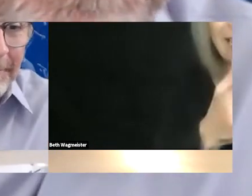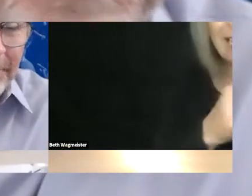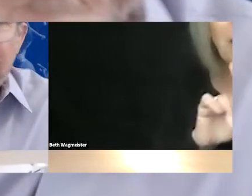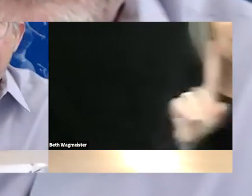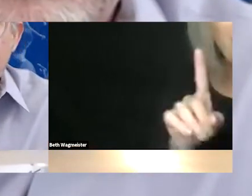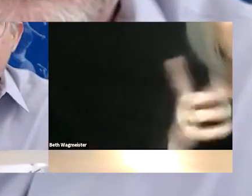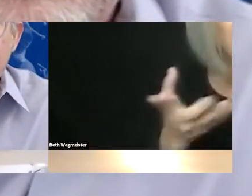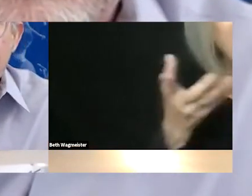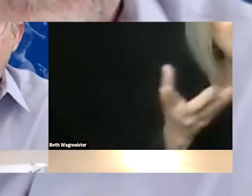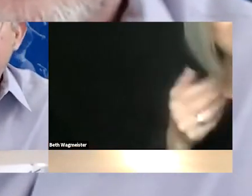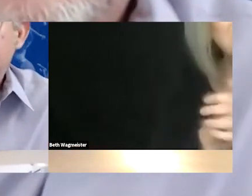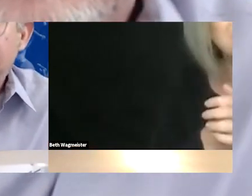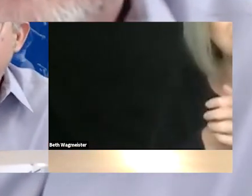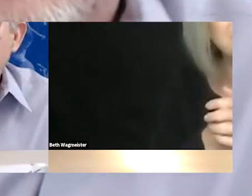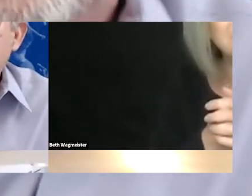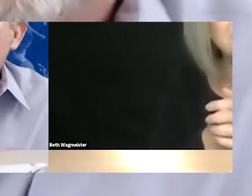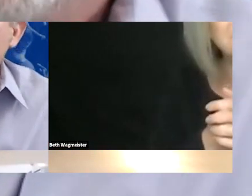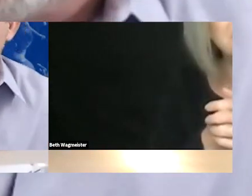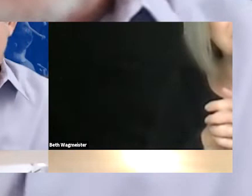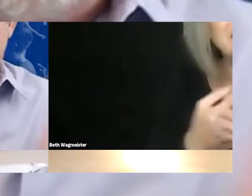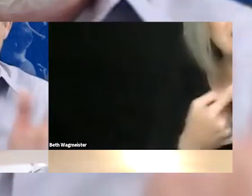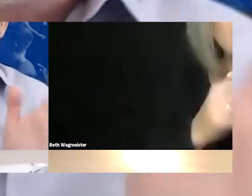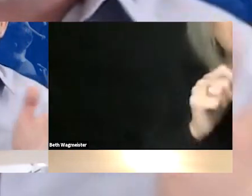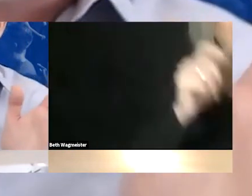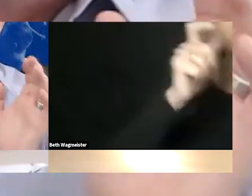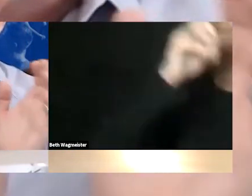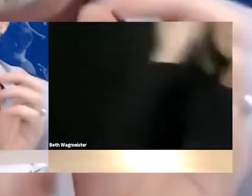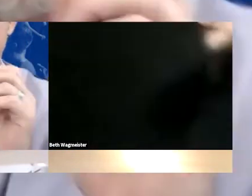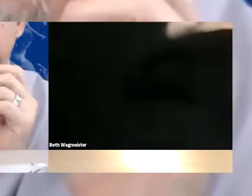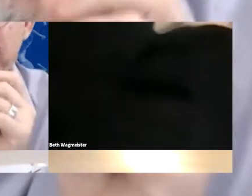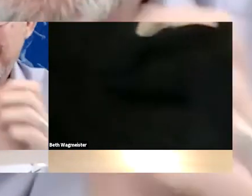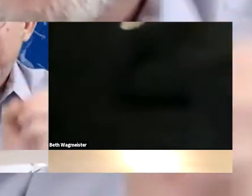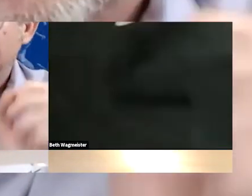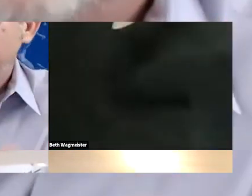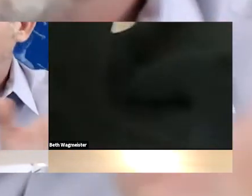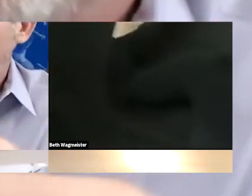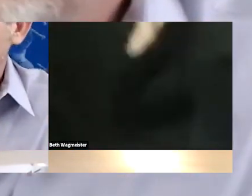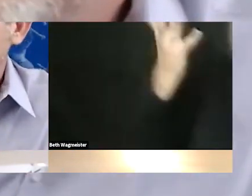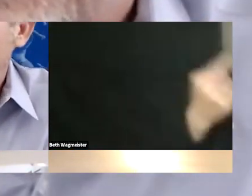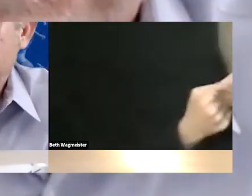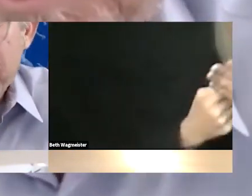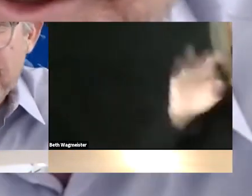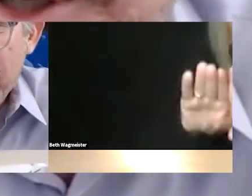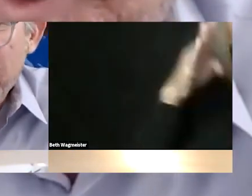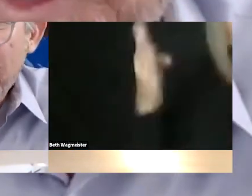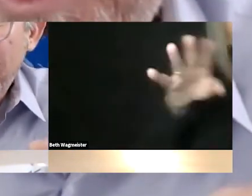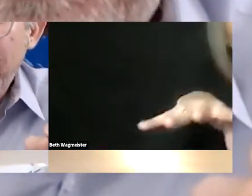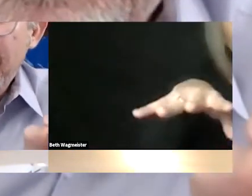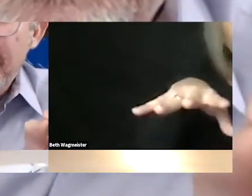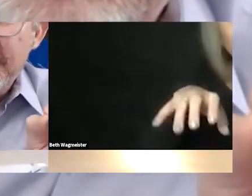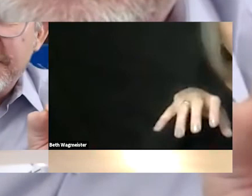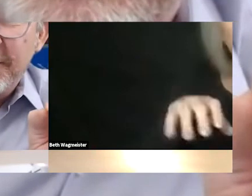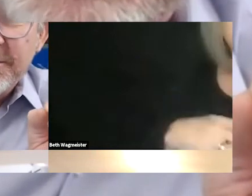But I mean, let's talk big picture. And I wanted to talk to you guys a little bit before I opened it up to